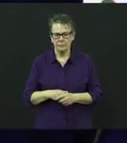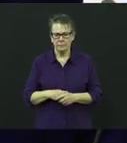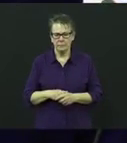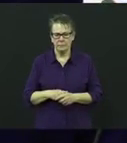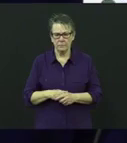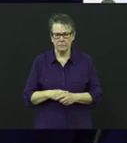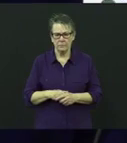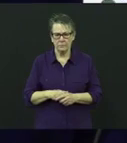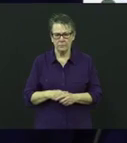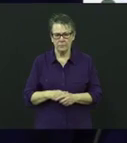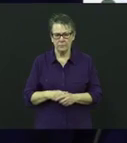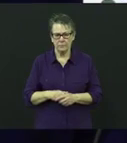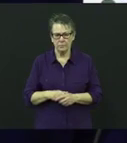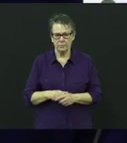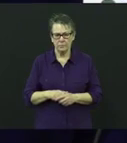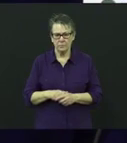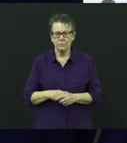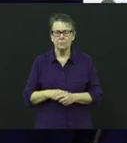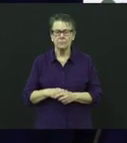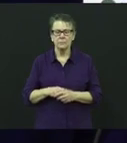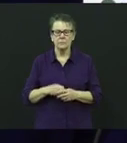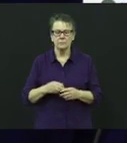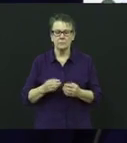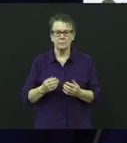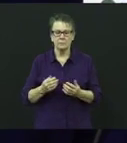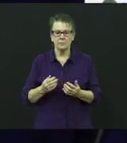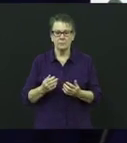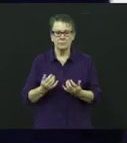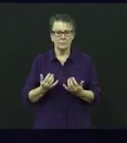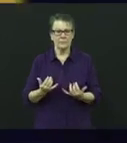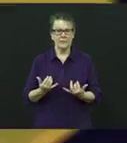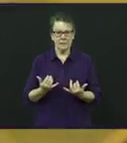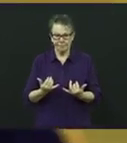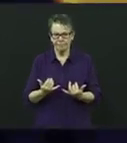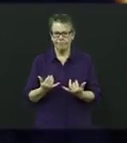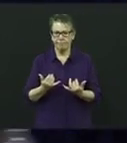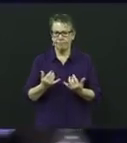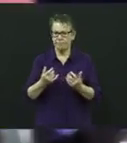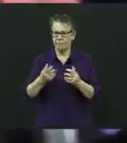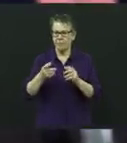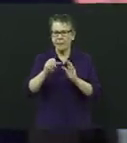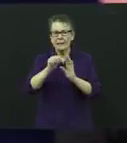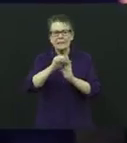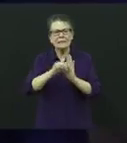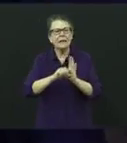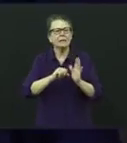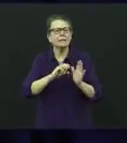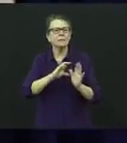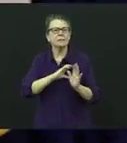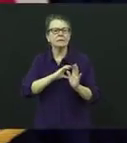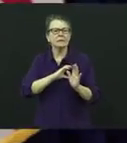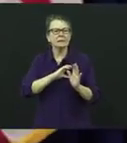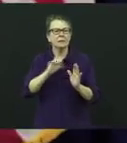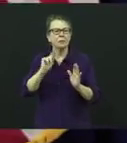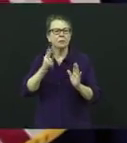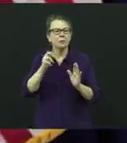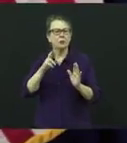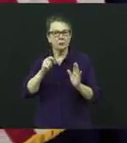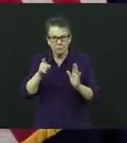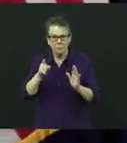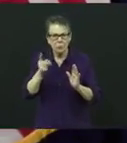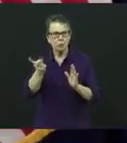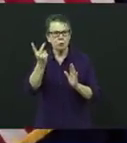are training from home. 4 plus 2. Yes, sir. Thank you. Ryan, I think you're up next. I didn't see you back there. I apologize. That's right, Governor. Thank you